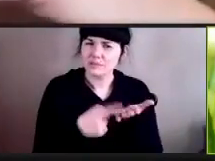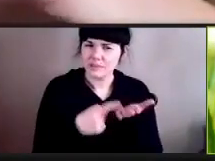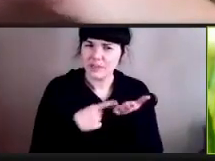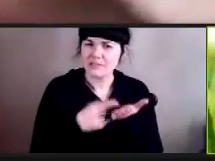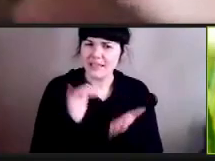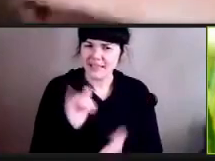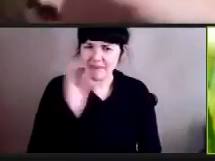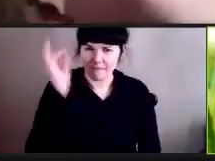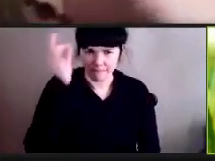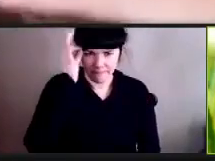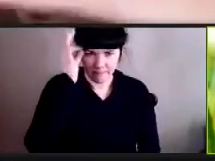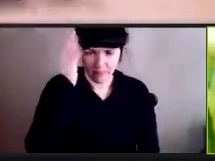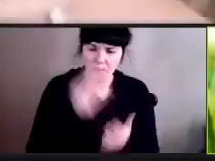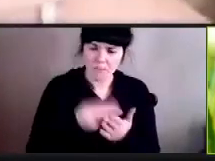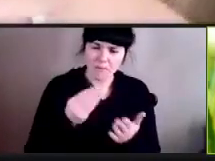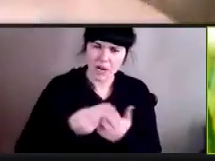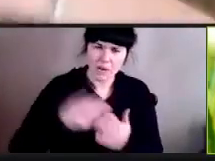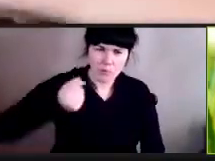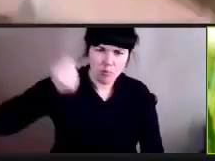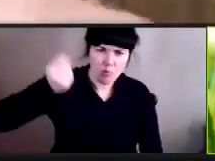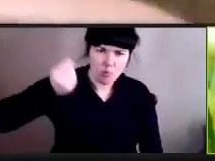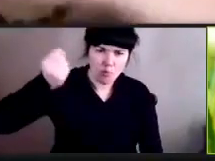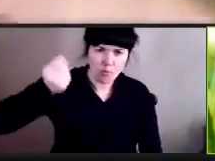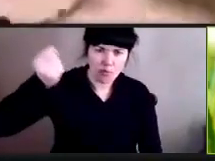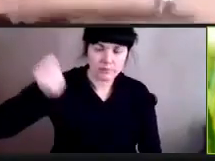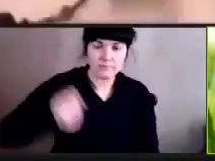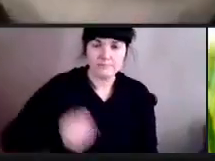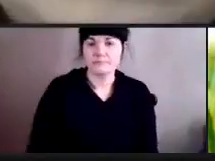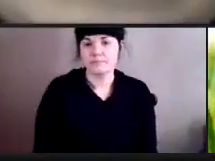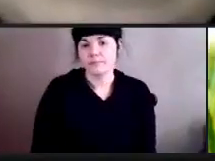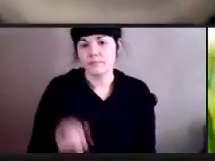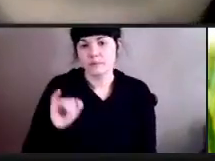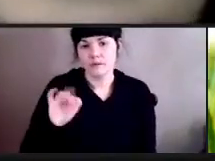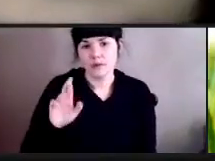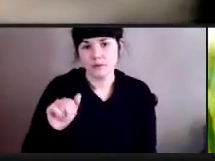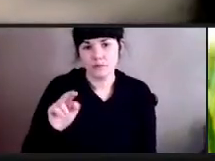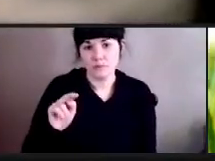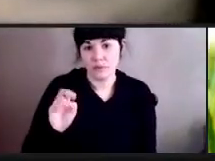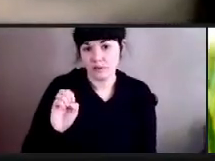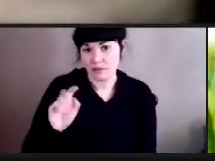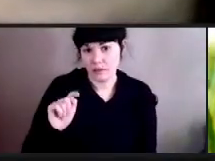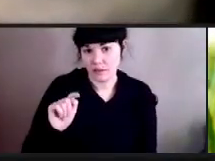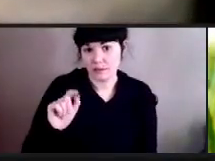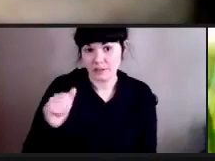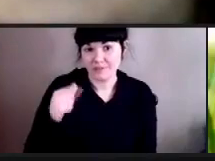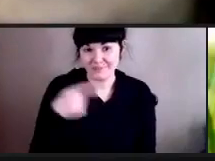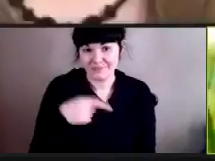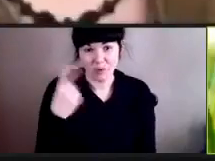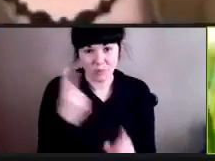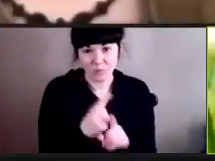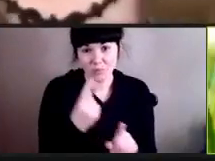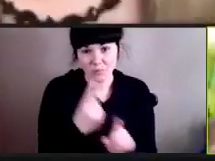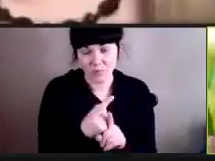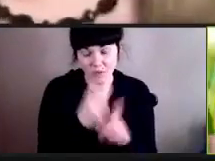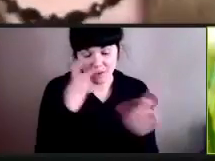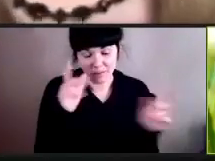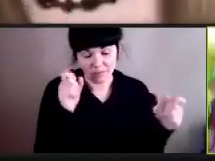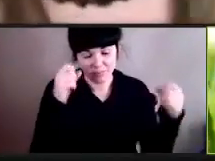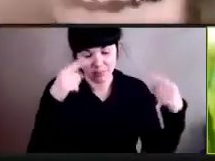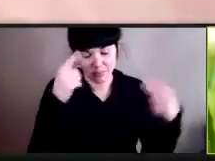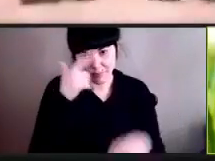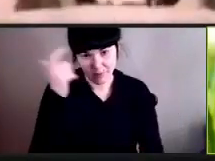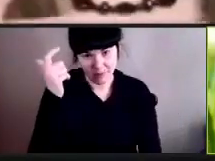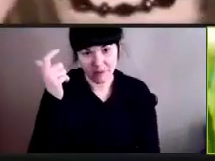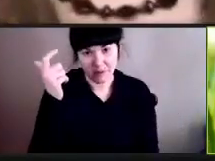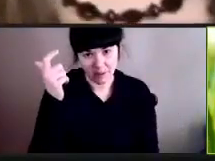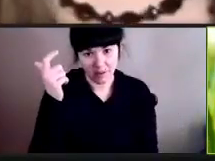And so I think what Irenetta said is spot on. A lot of decisions schools make are based around the guidance that comes